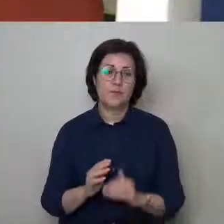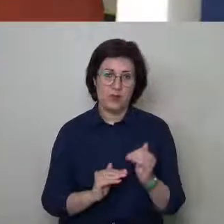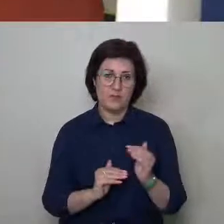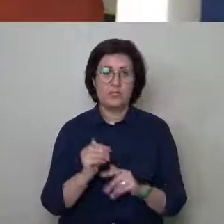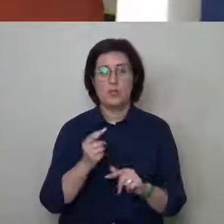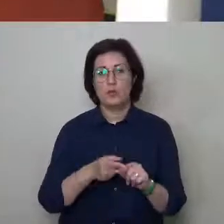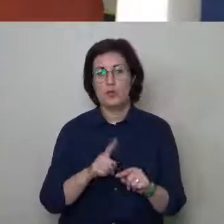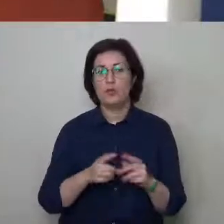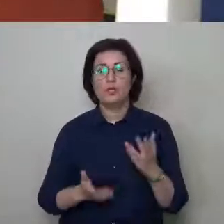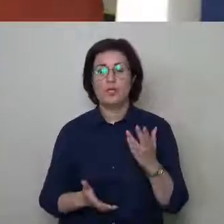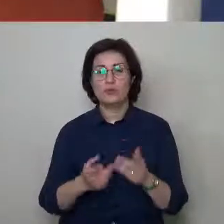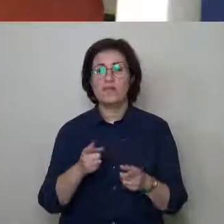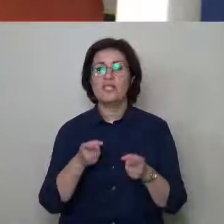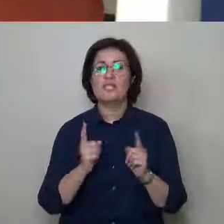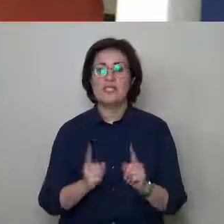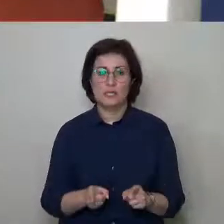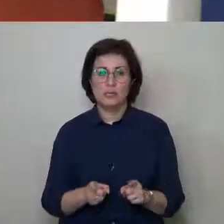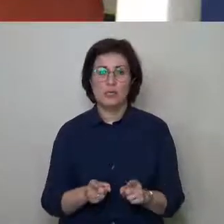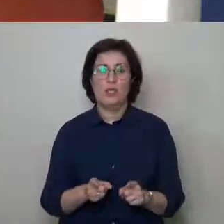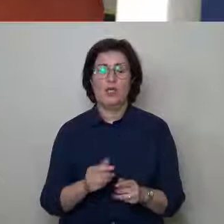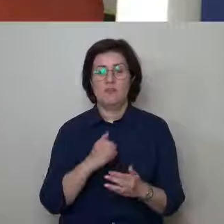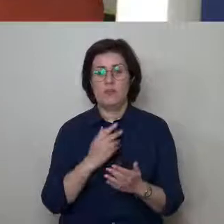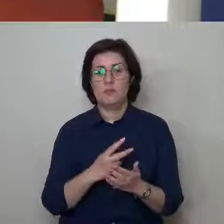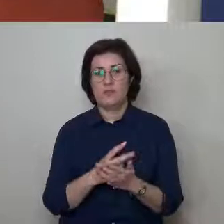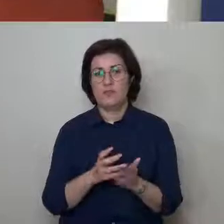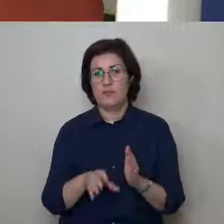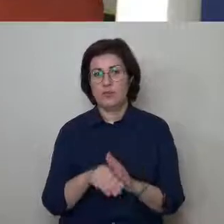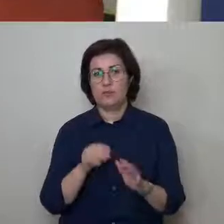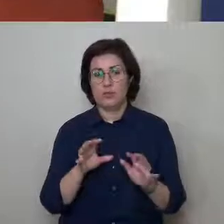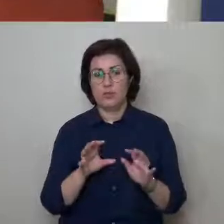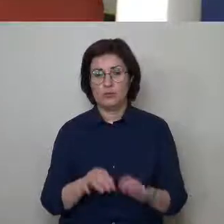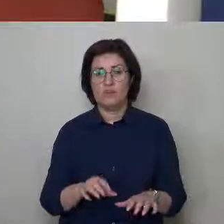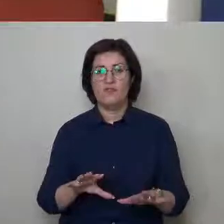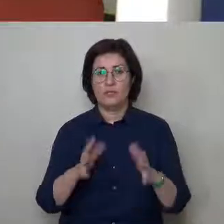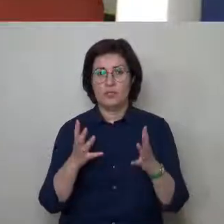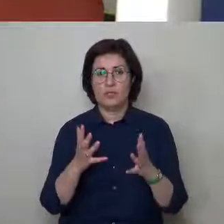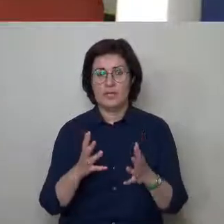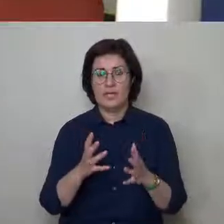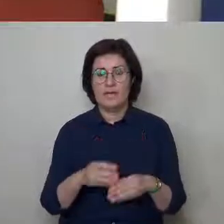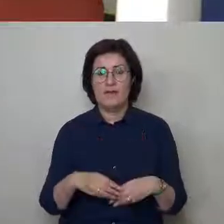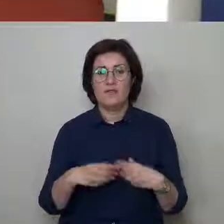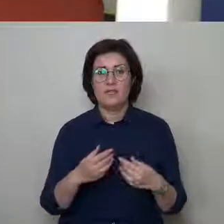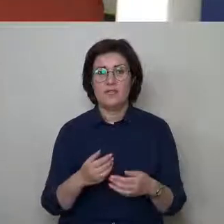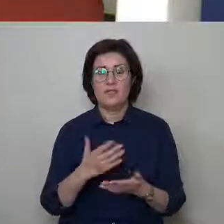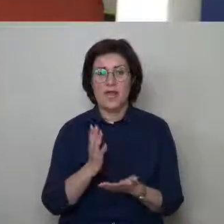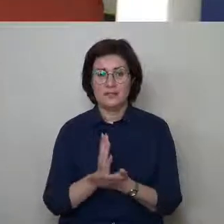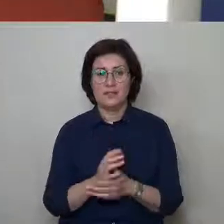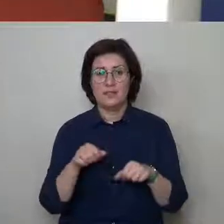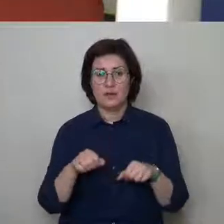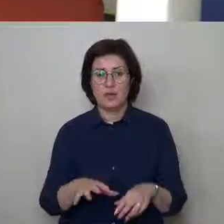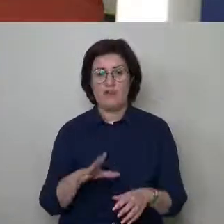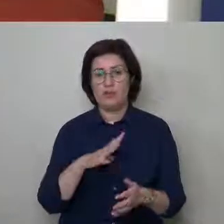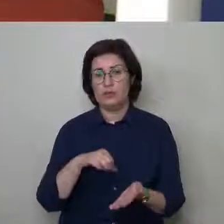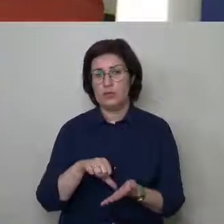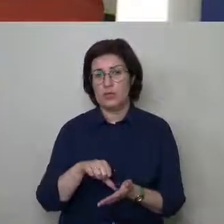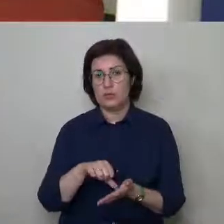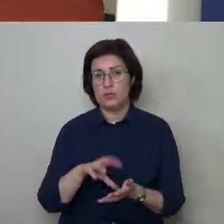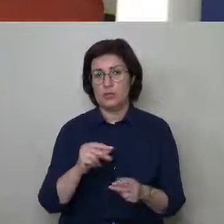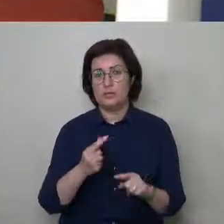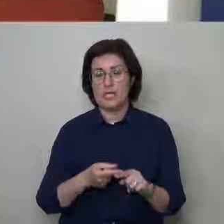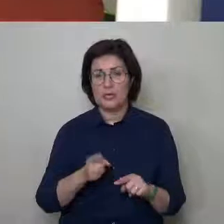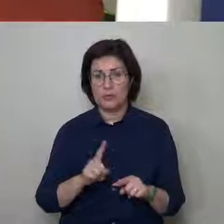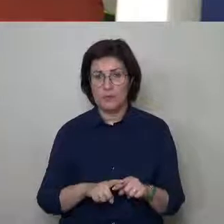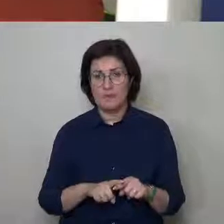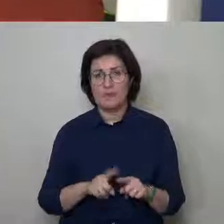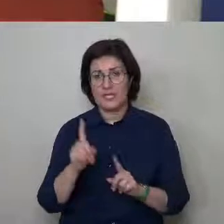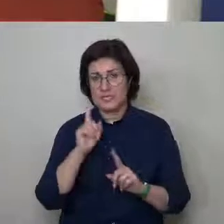Yes. So if in a situation as established by the election code, one has the right